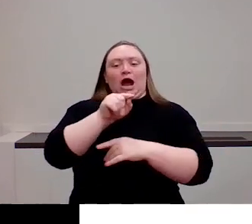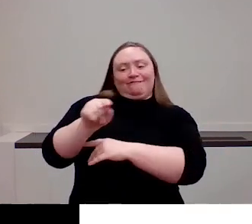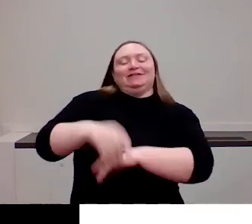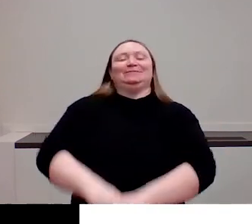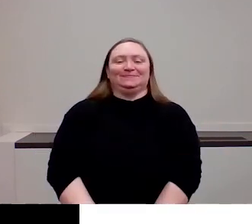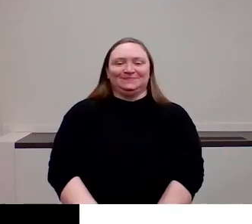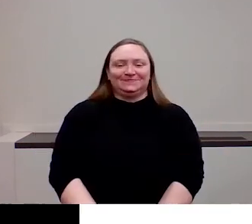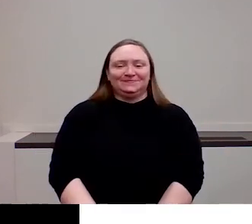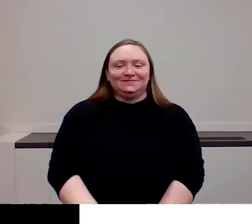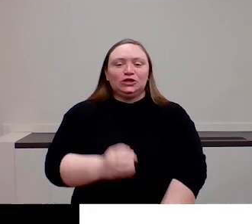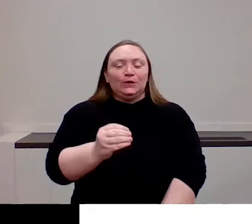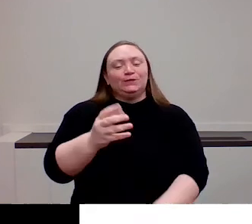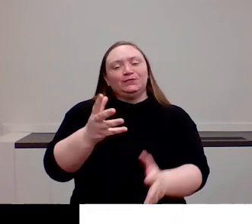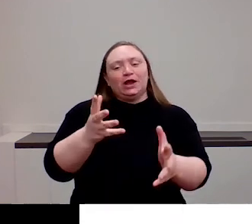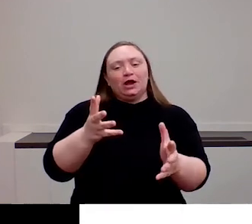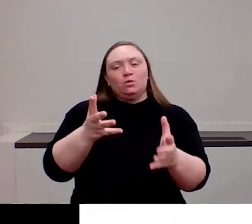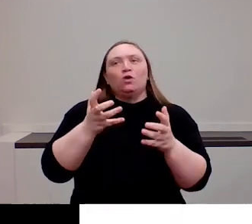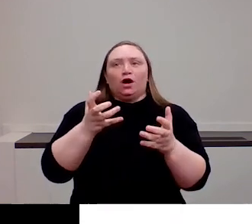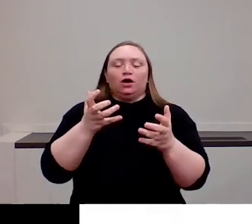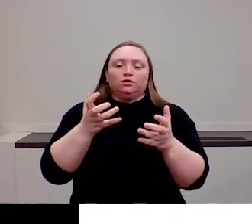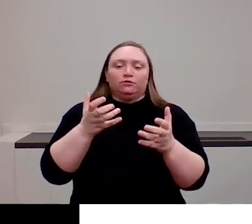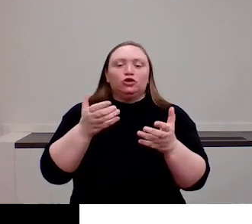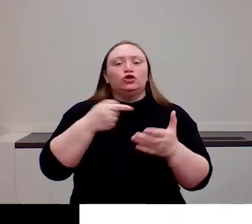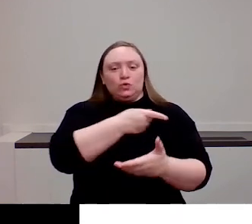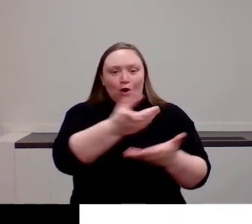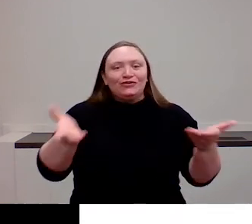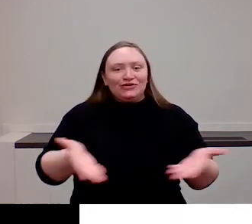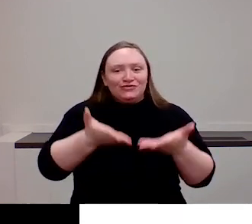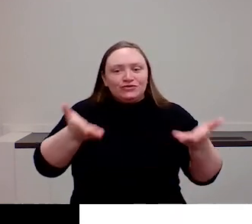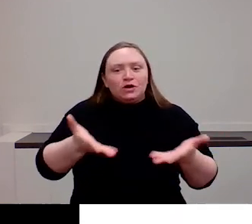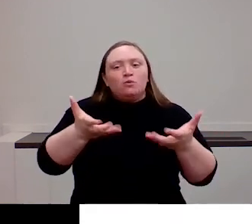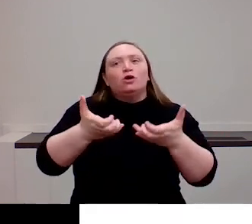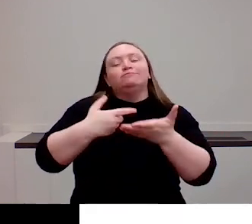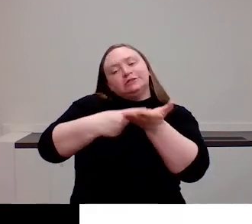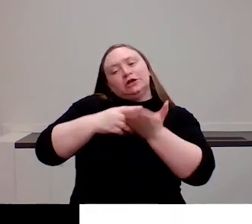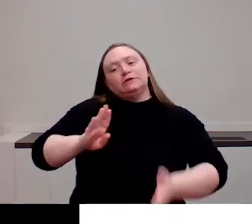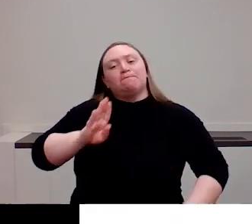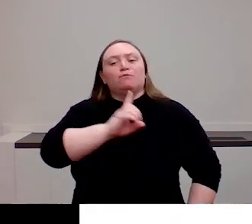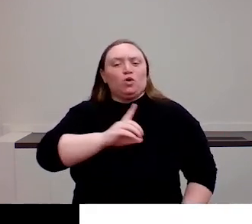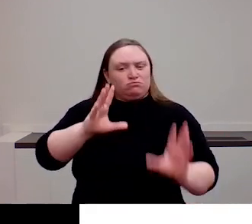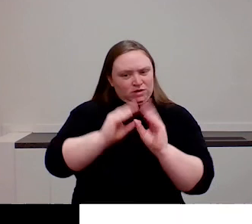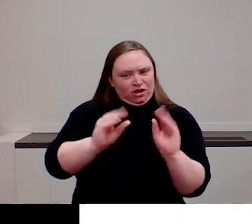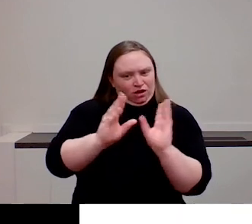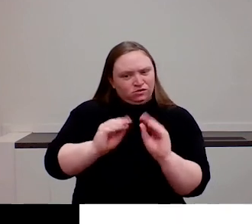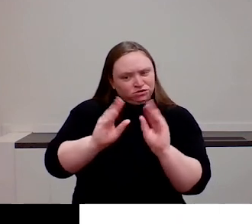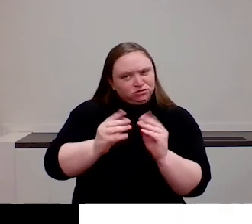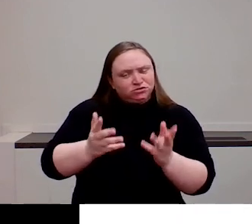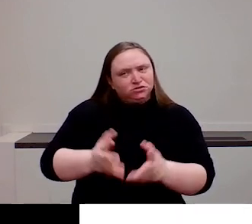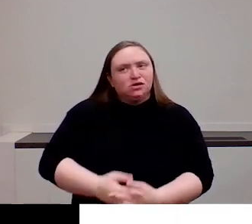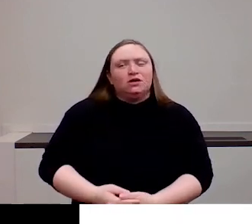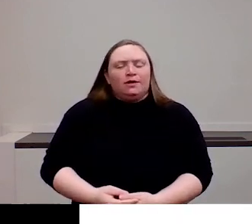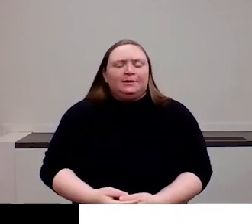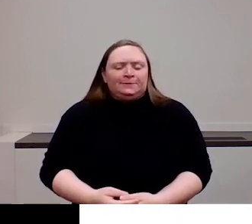there. So I wanted just while I have all of you in front of me really is just talk about board meetings. I